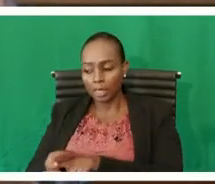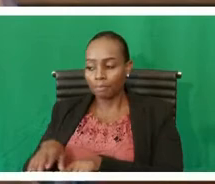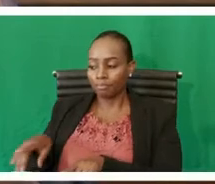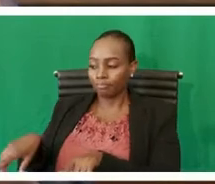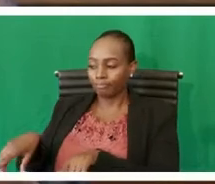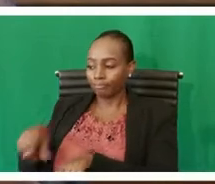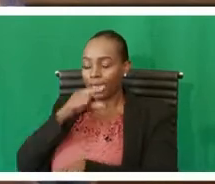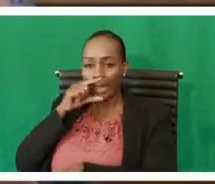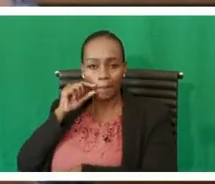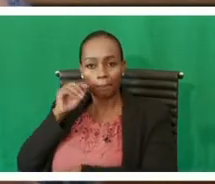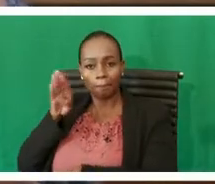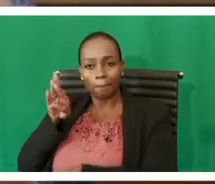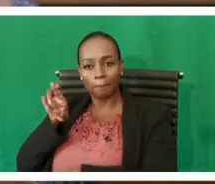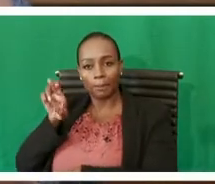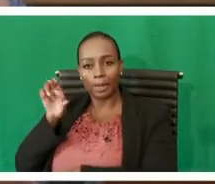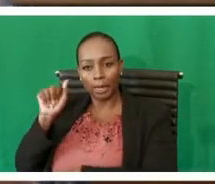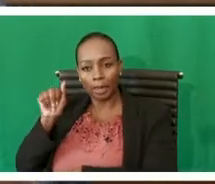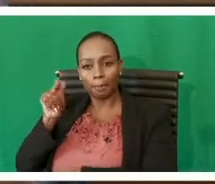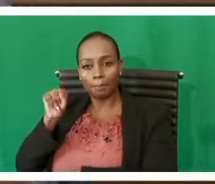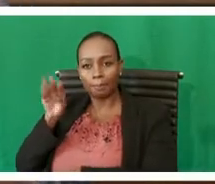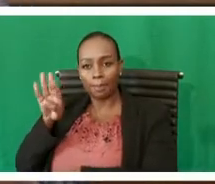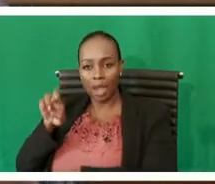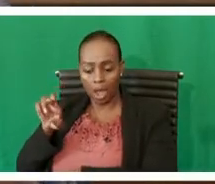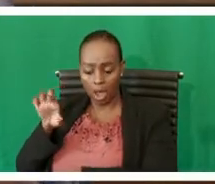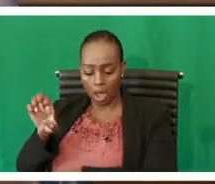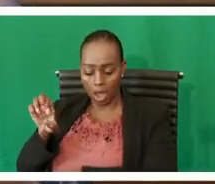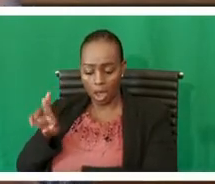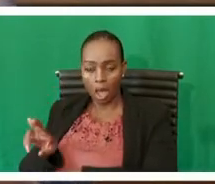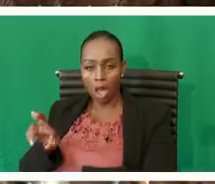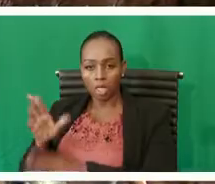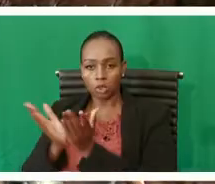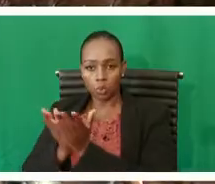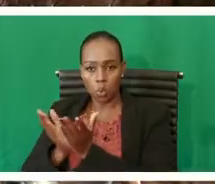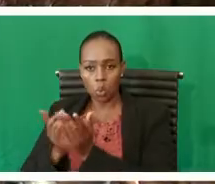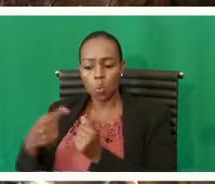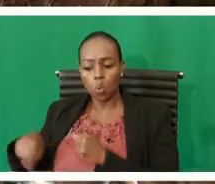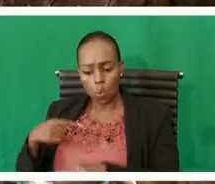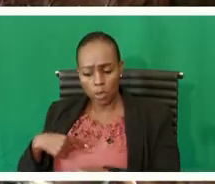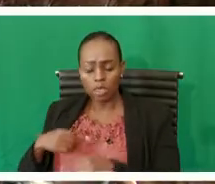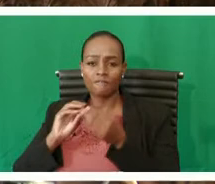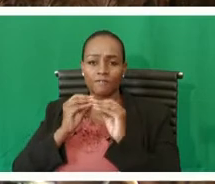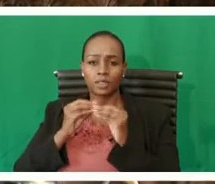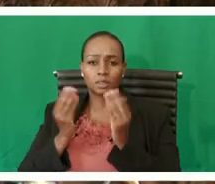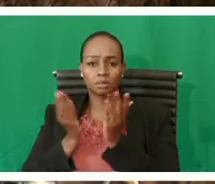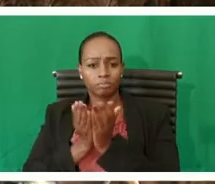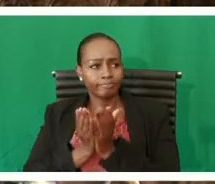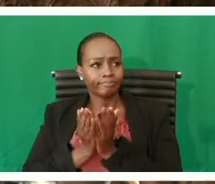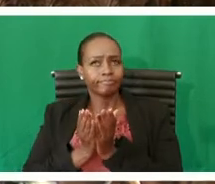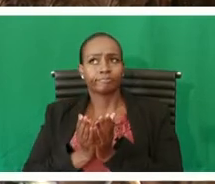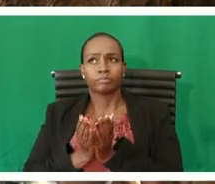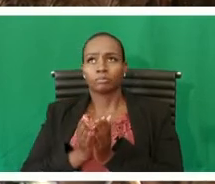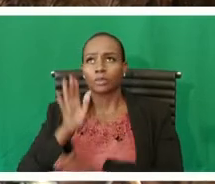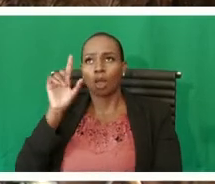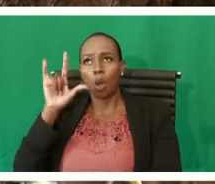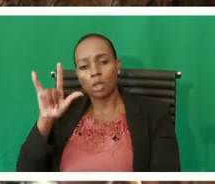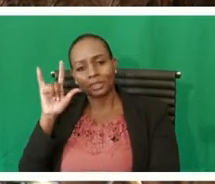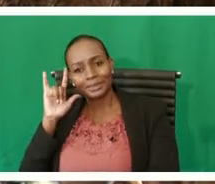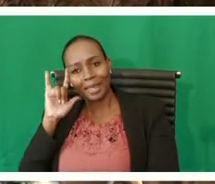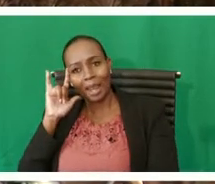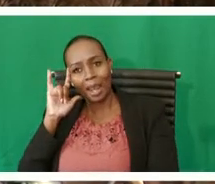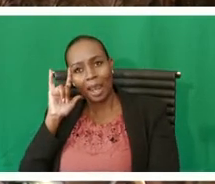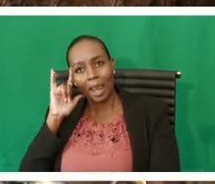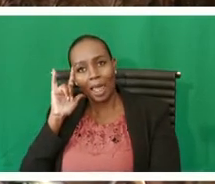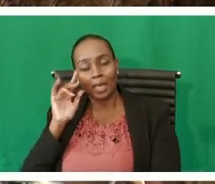School. Selemong se tlang sa ditšhelete re tla lokisetsa dibaka tsa bodulo dikolong tse 20